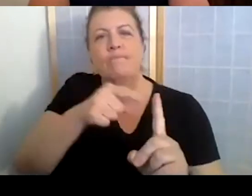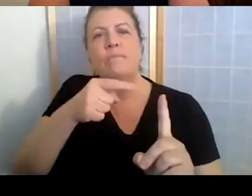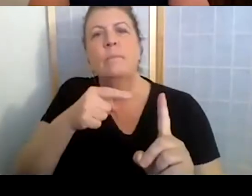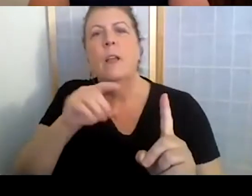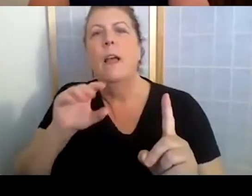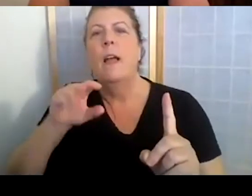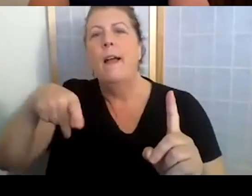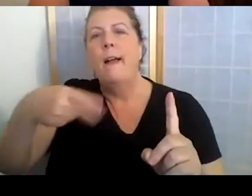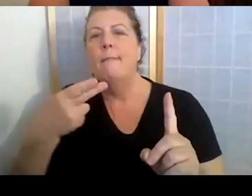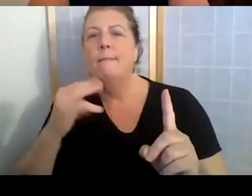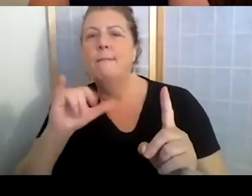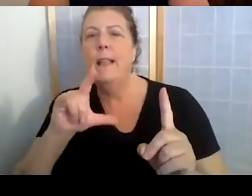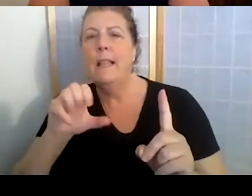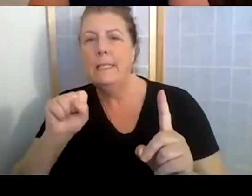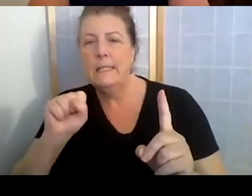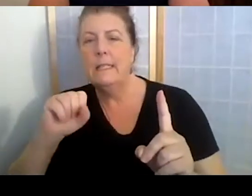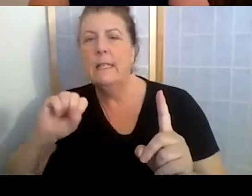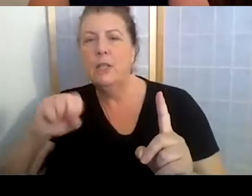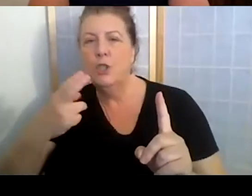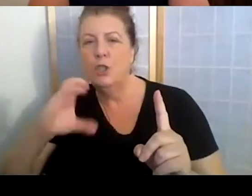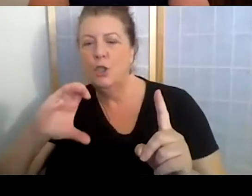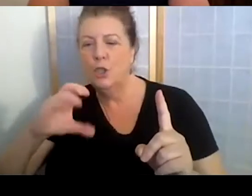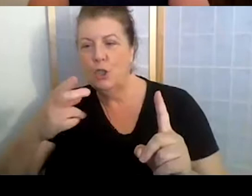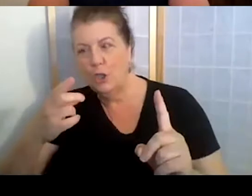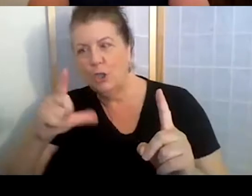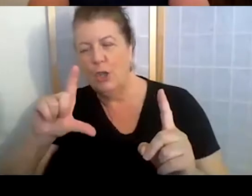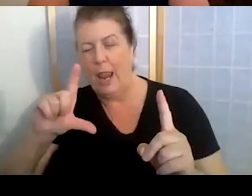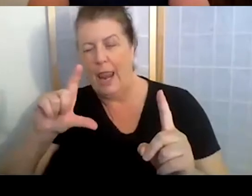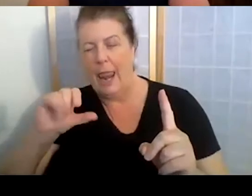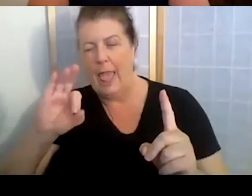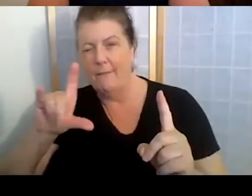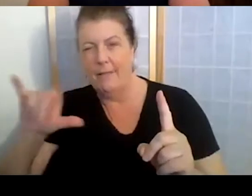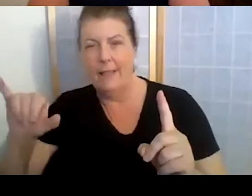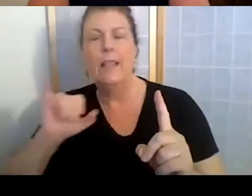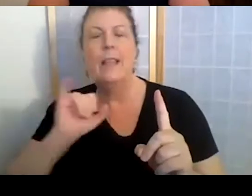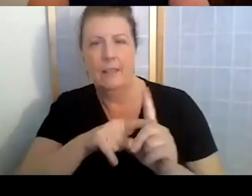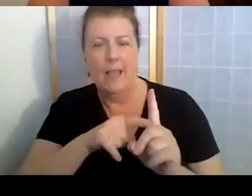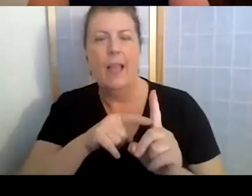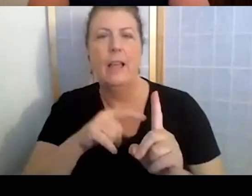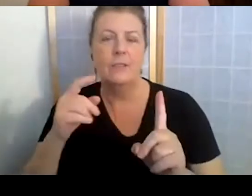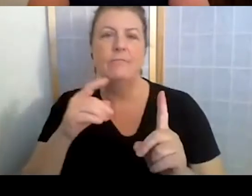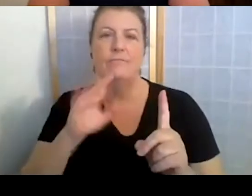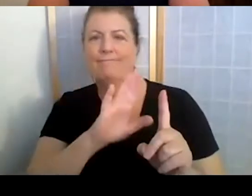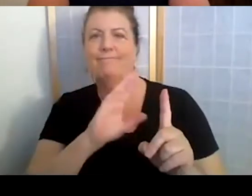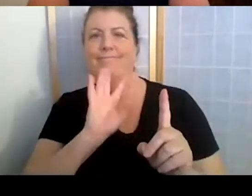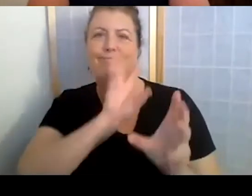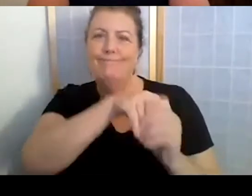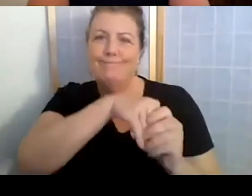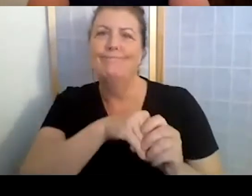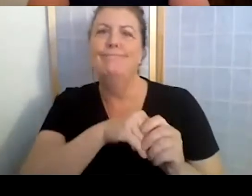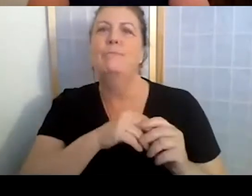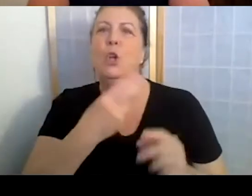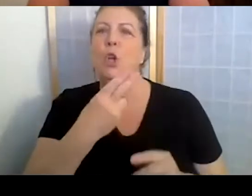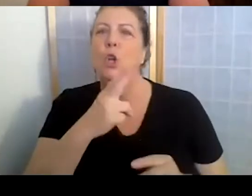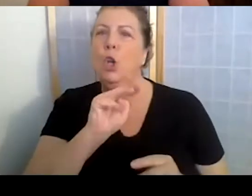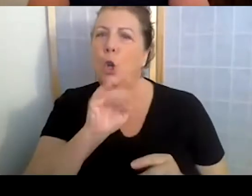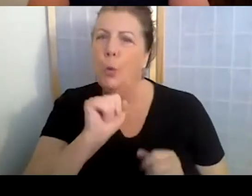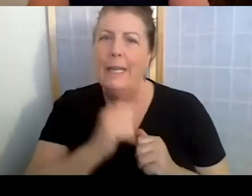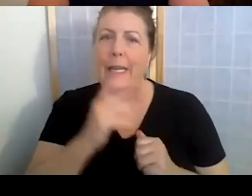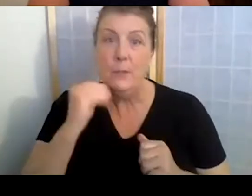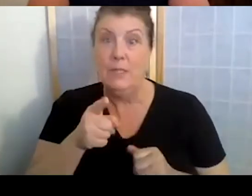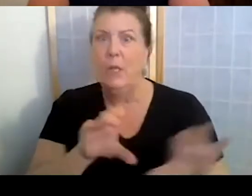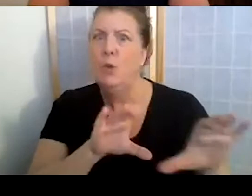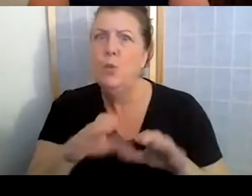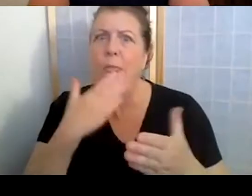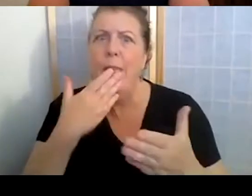you did so beautifully. You dimensionalized the opponents as well as the champions of the ERA. Can you speak to a little bit about that experience and